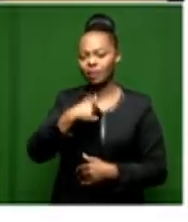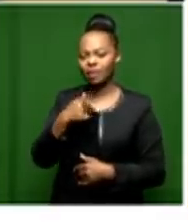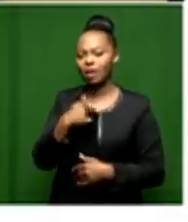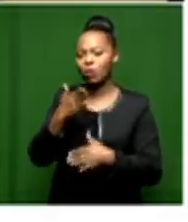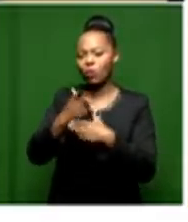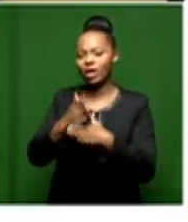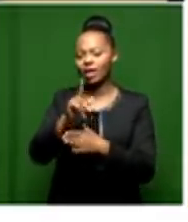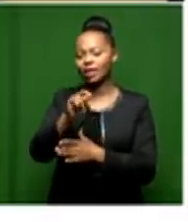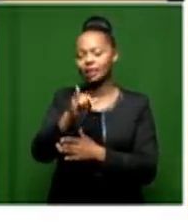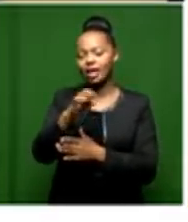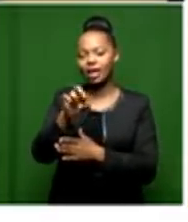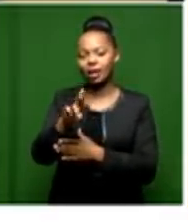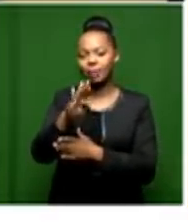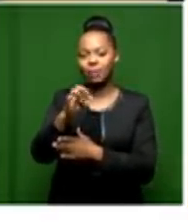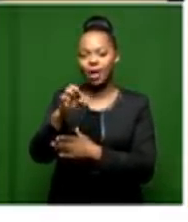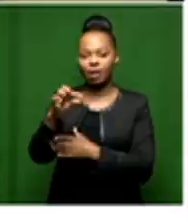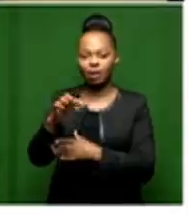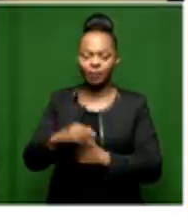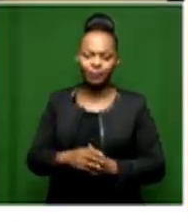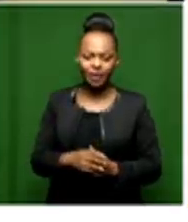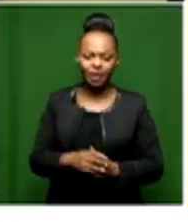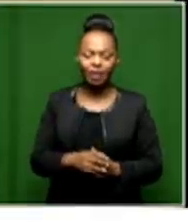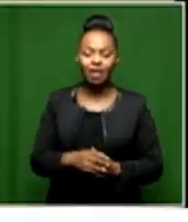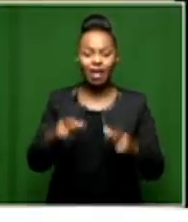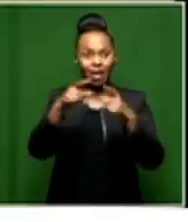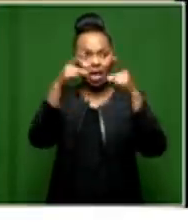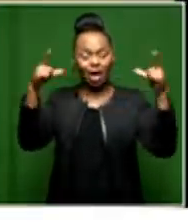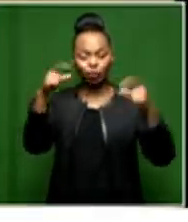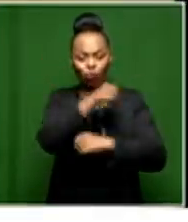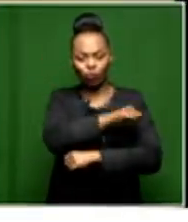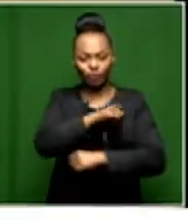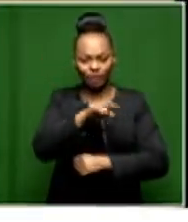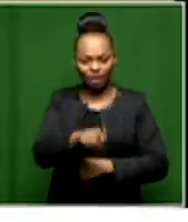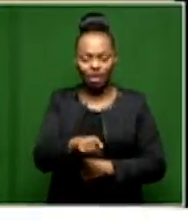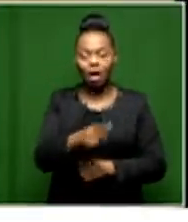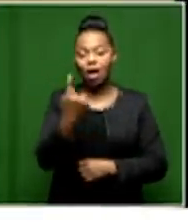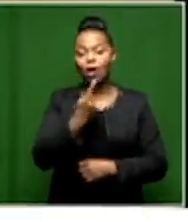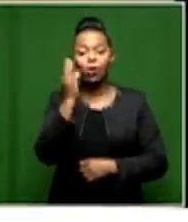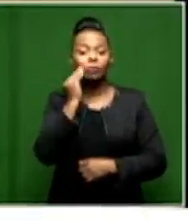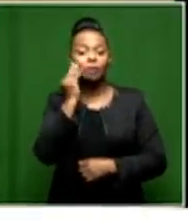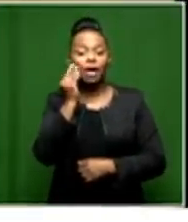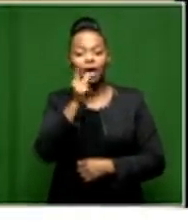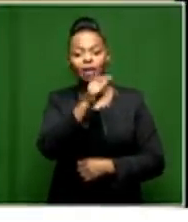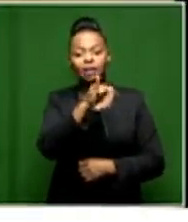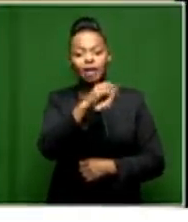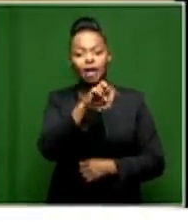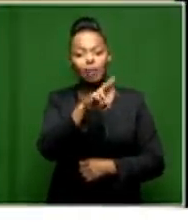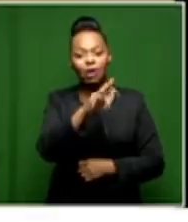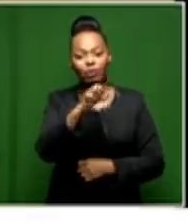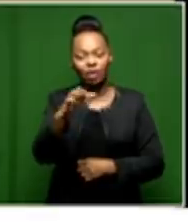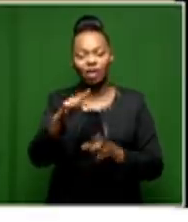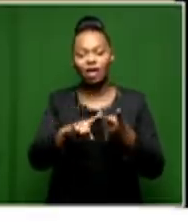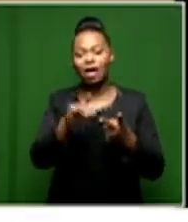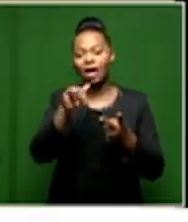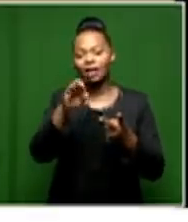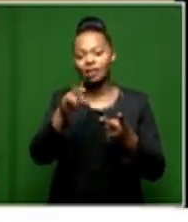is a large academic hospital, and it's not just my own experience at Tygerberg, it's from colleagues at Curtis Care